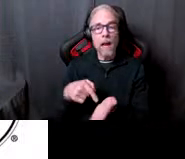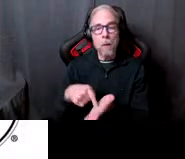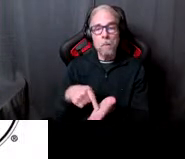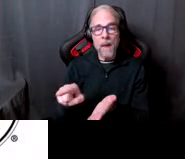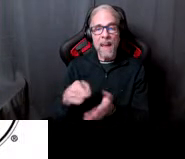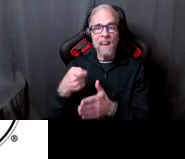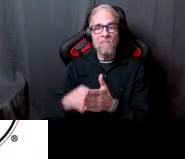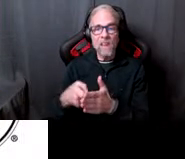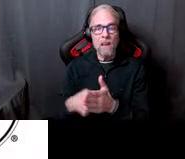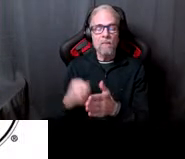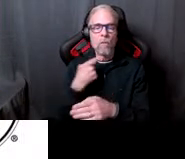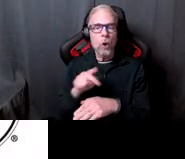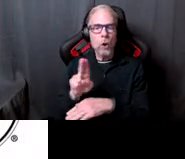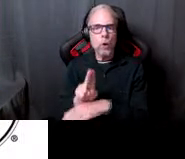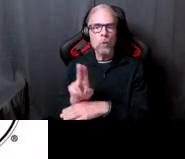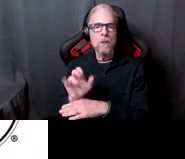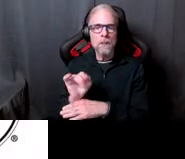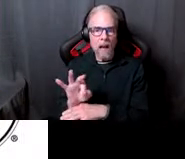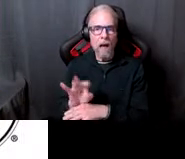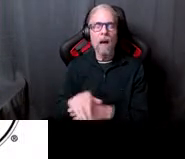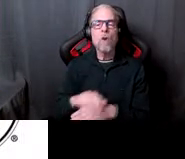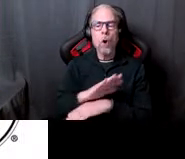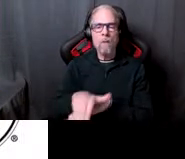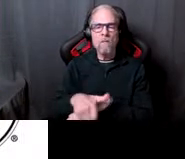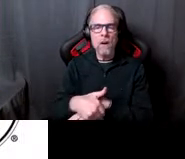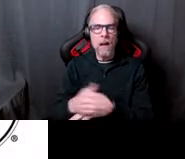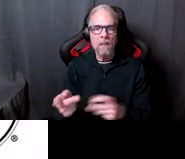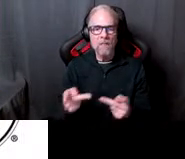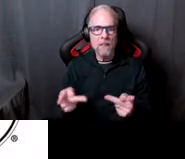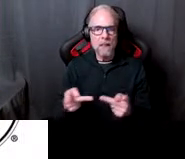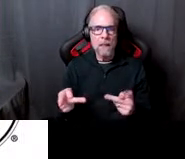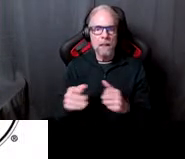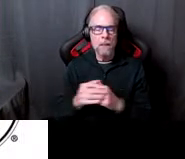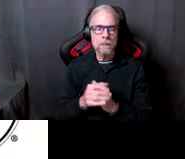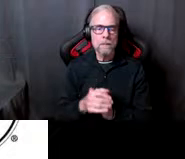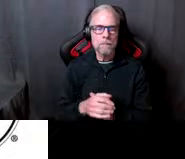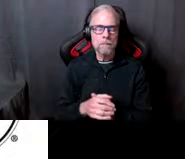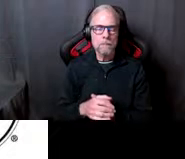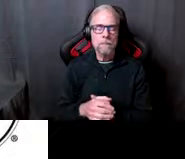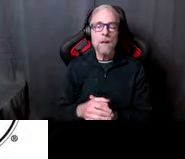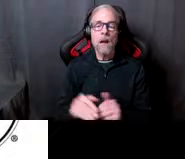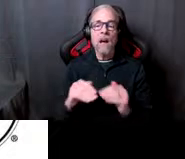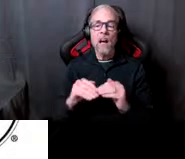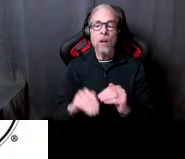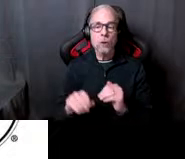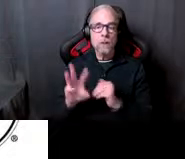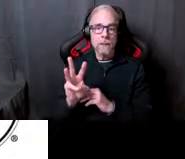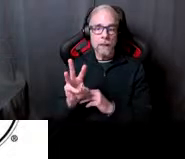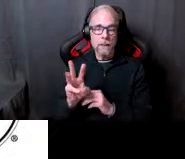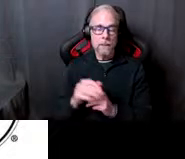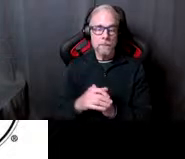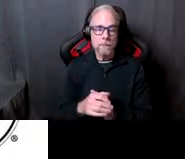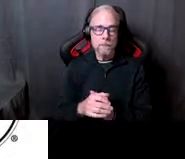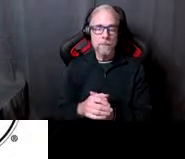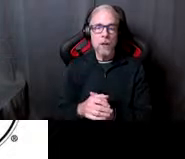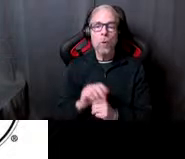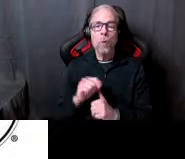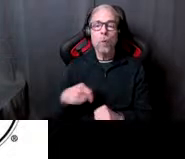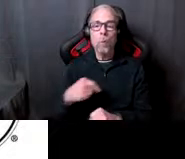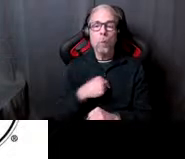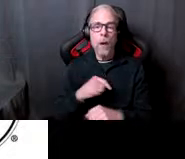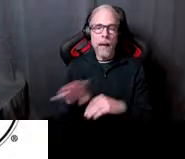fees for use of overnight facilities. Under 6, we